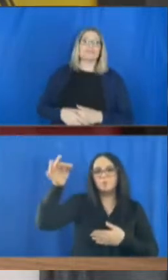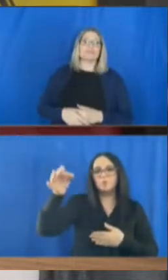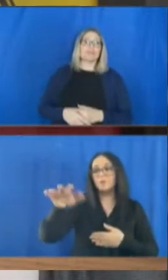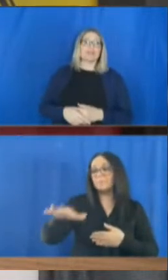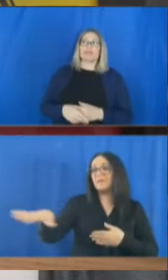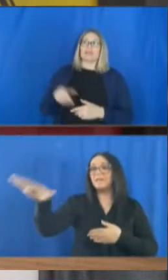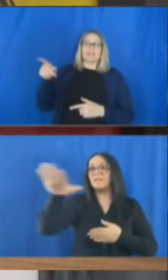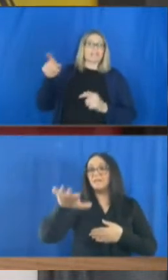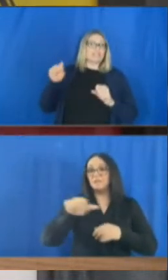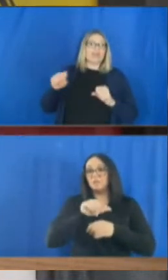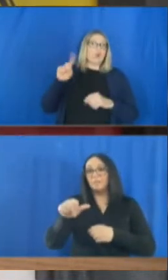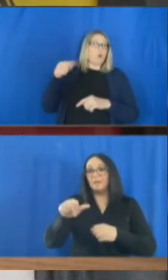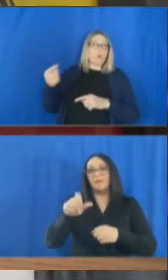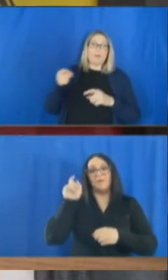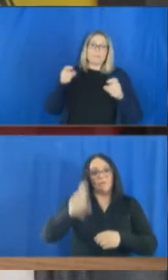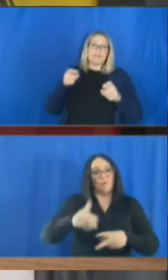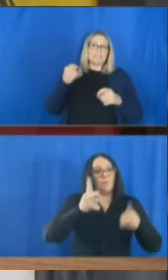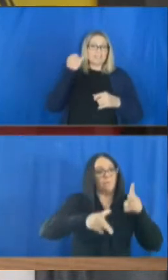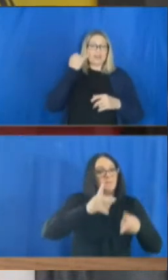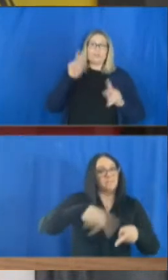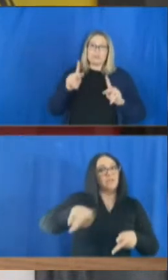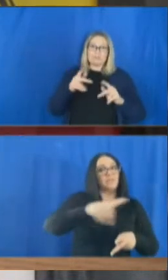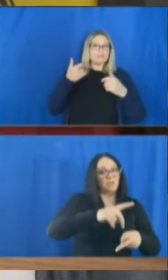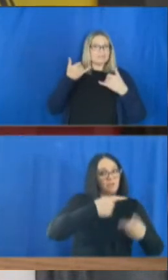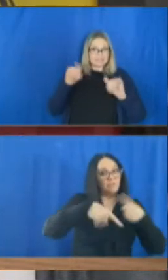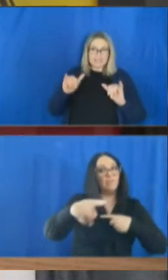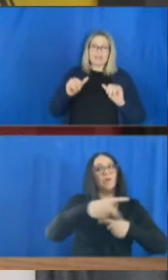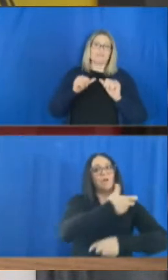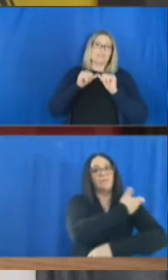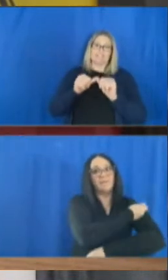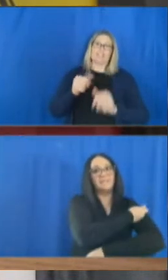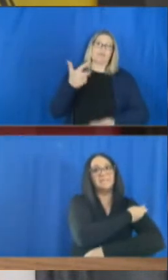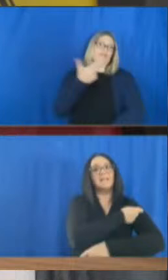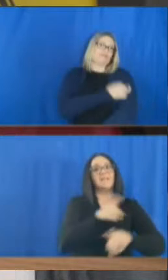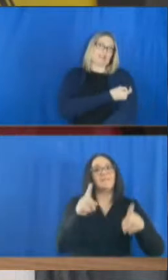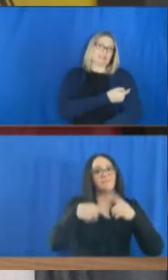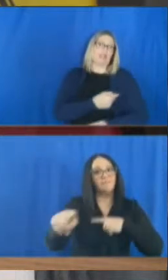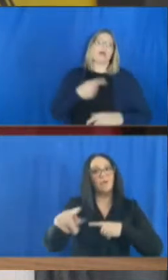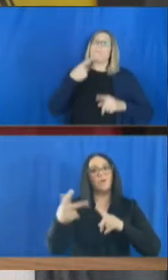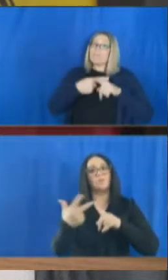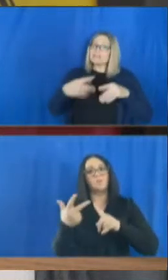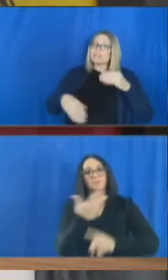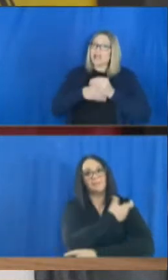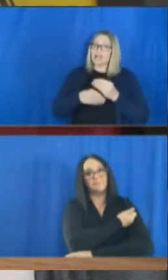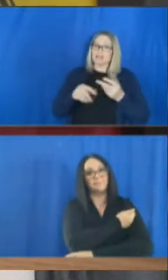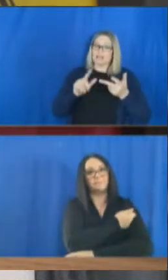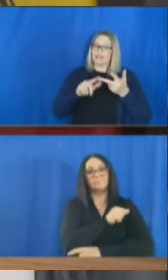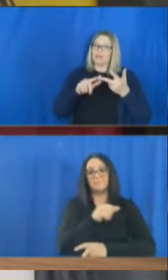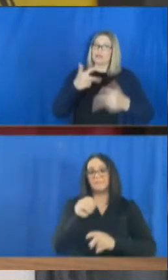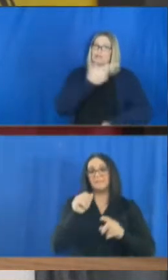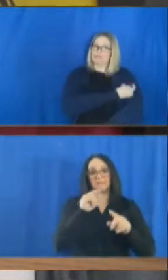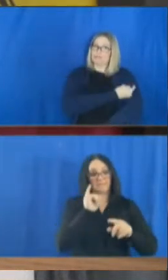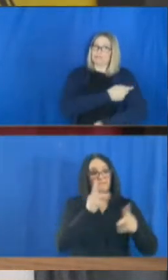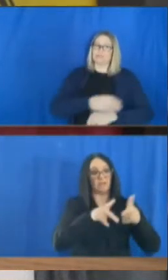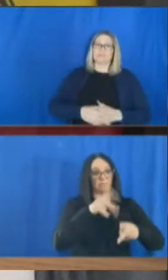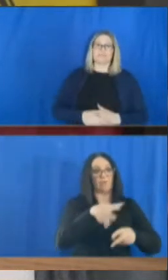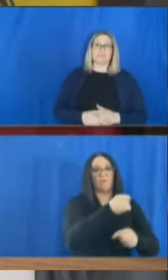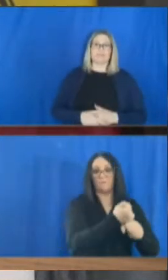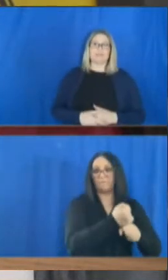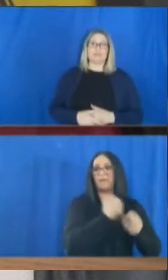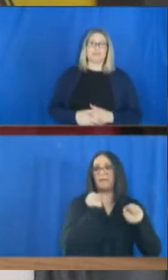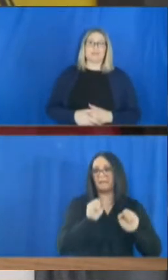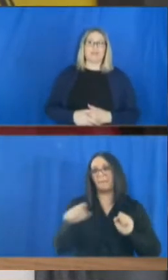a household plus steady 10, but obviously if you can reduce that even more, great. I think people have done an amazing job